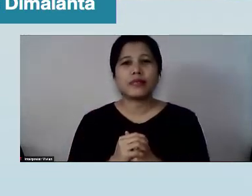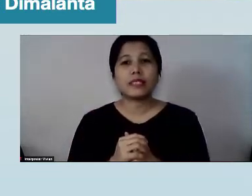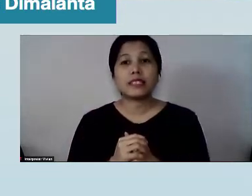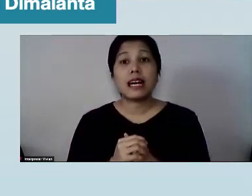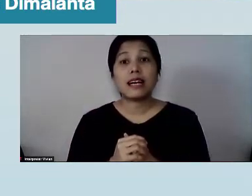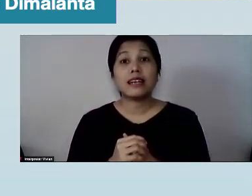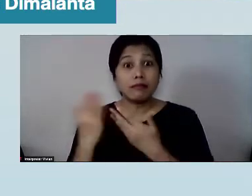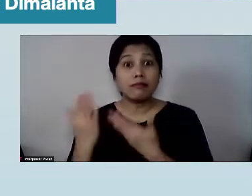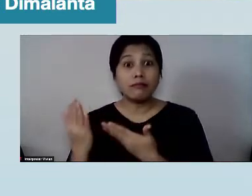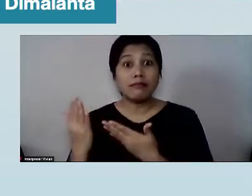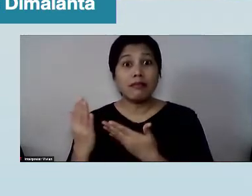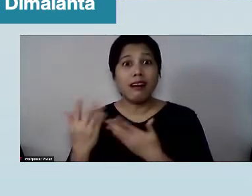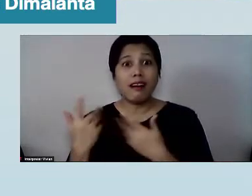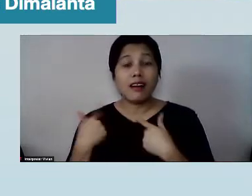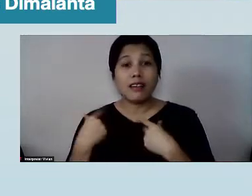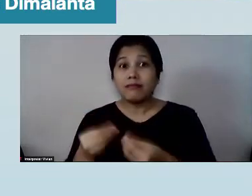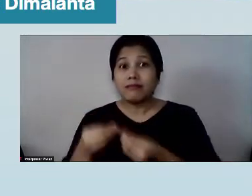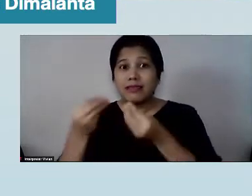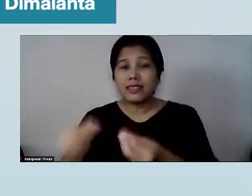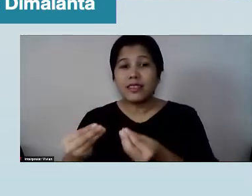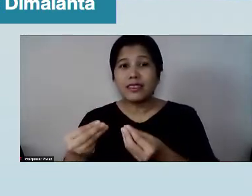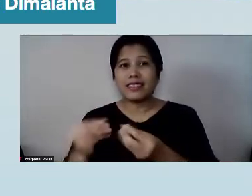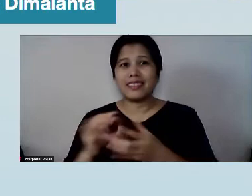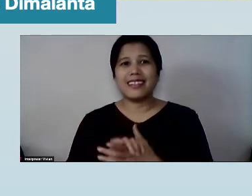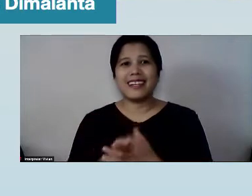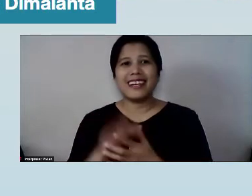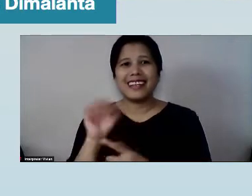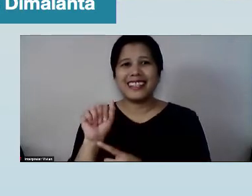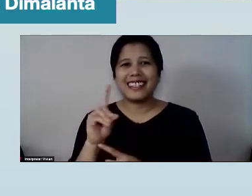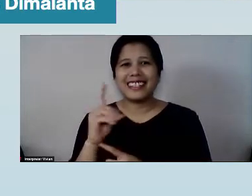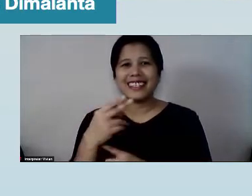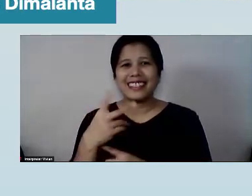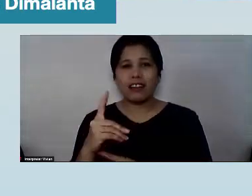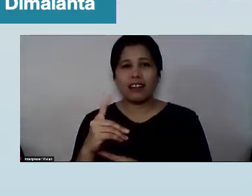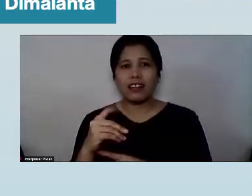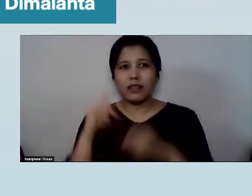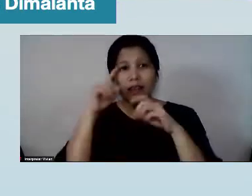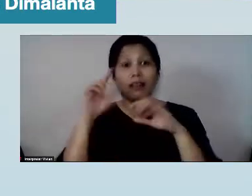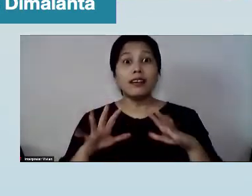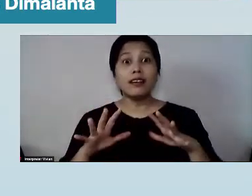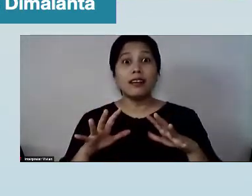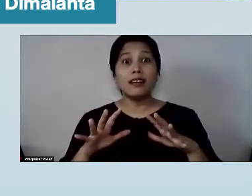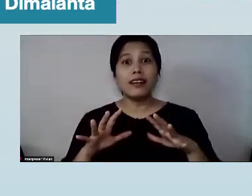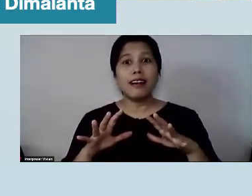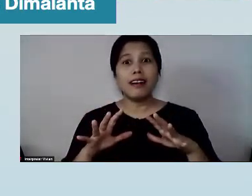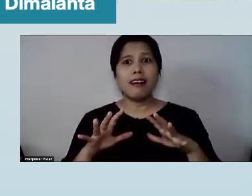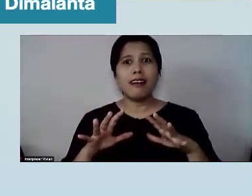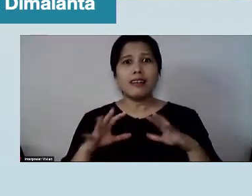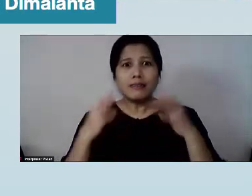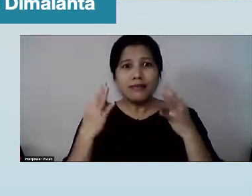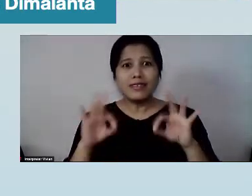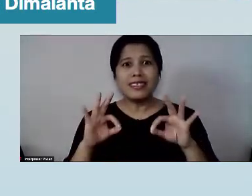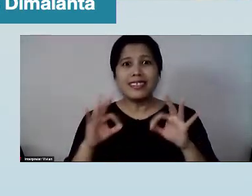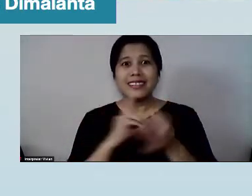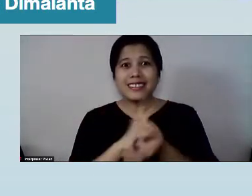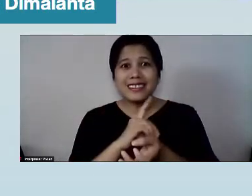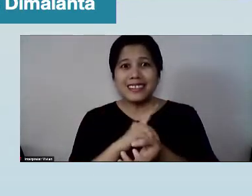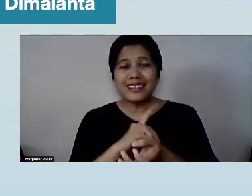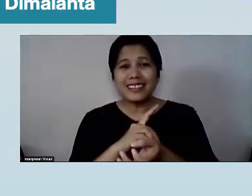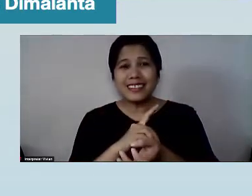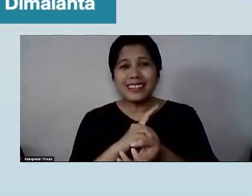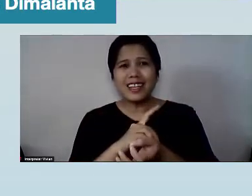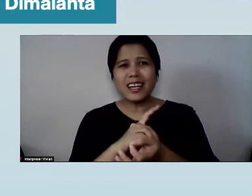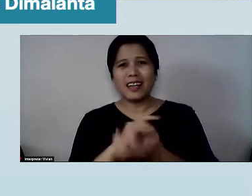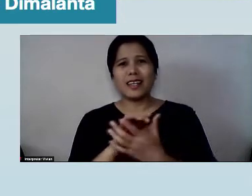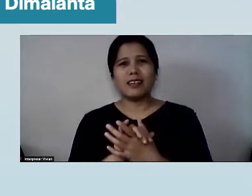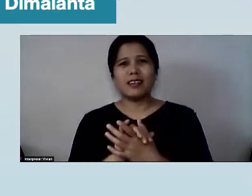diagnosed to have ADHD while I was training abroad. And it came as a shock to me because I finished my residency fellowship and my mentor